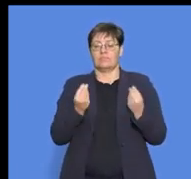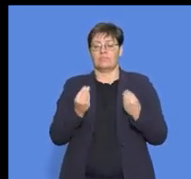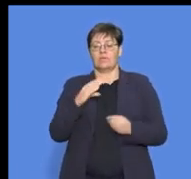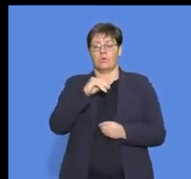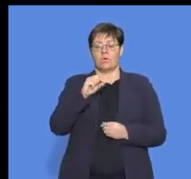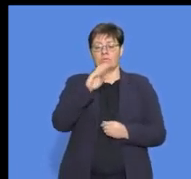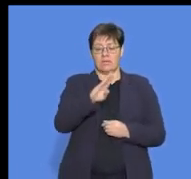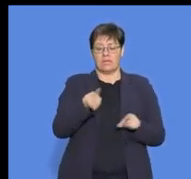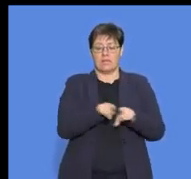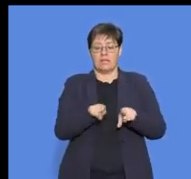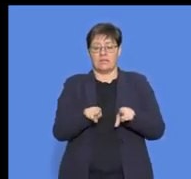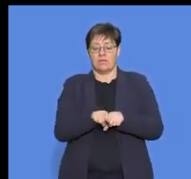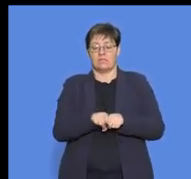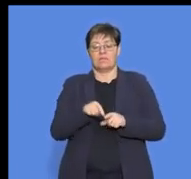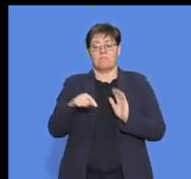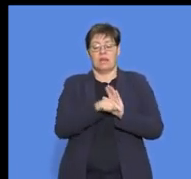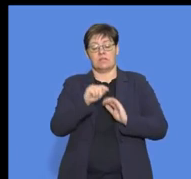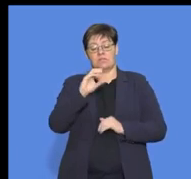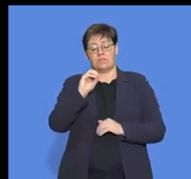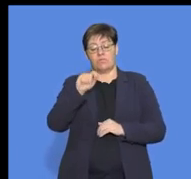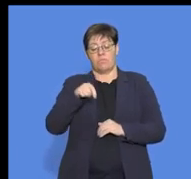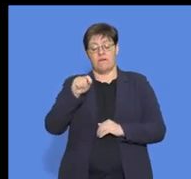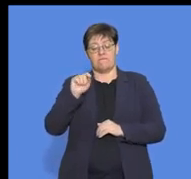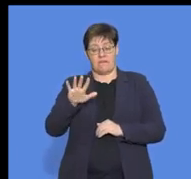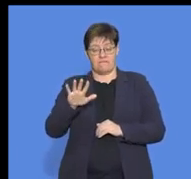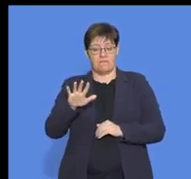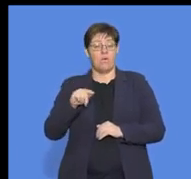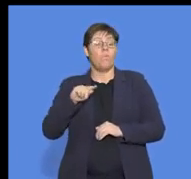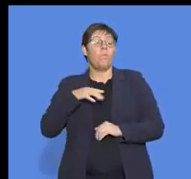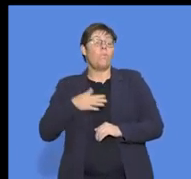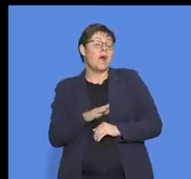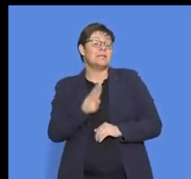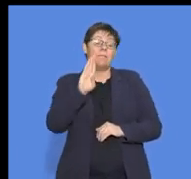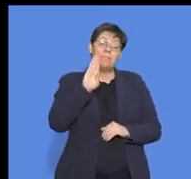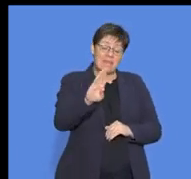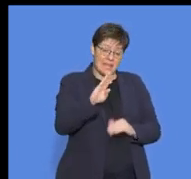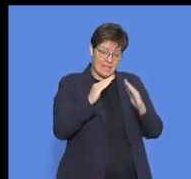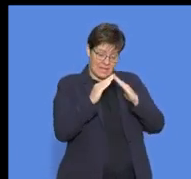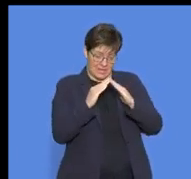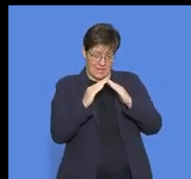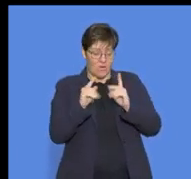to end up with cos of B equals to minus 0,5. Remember again that we are looking for